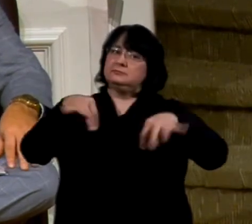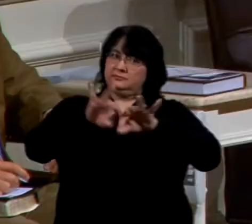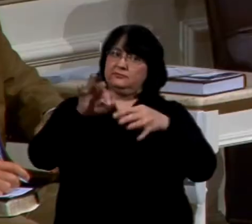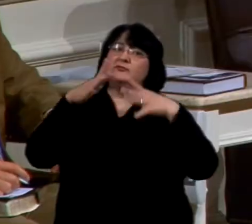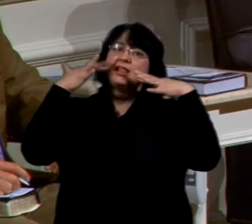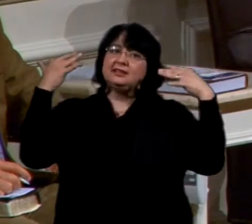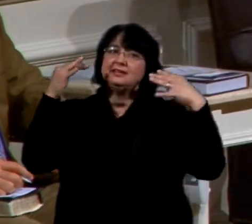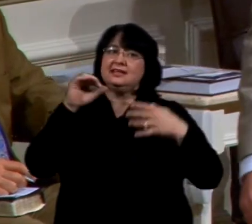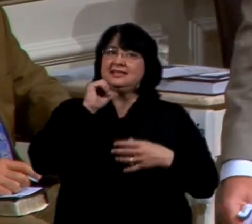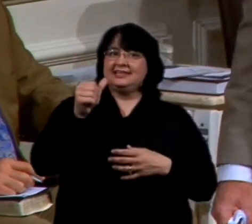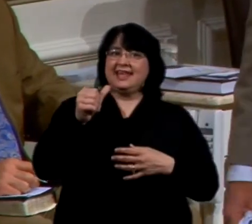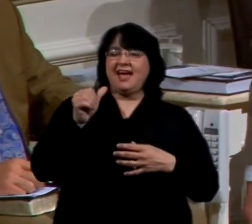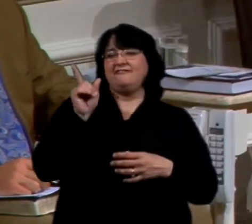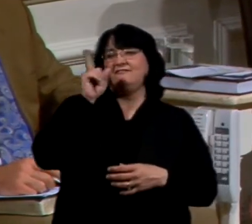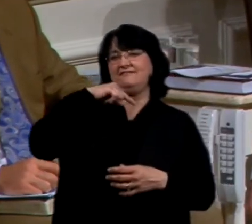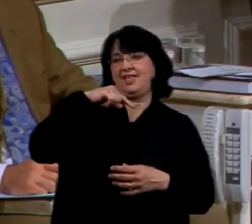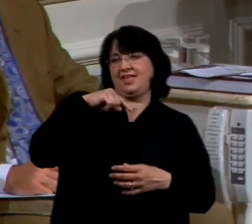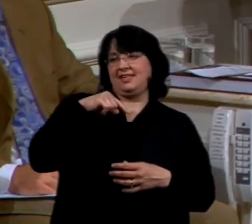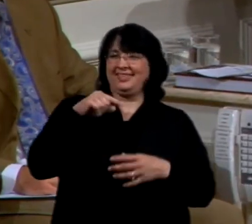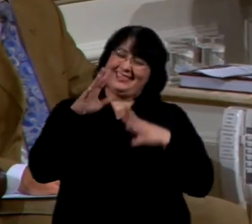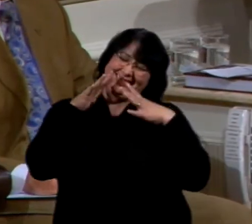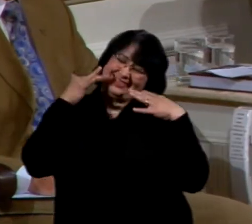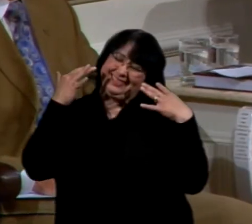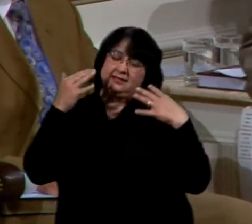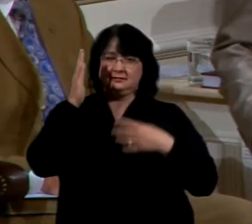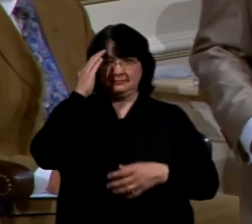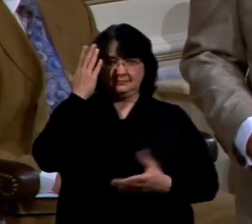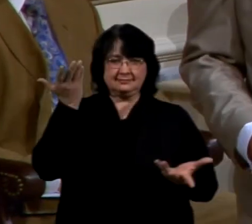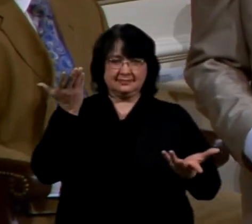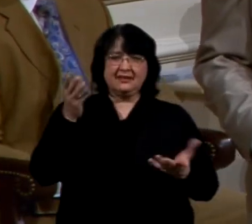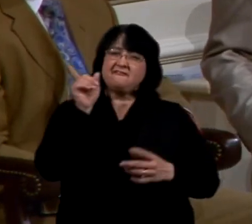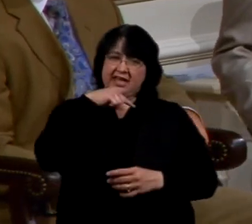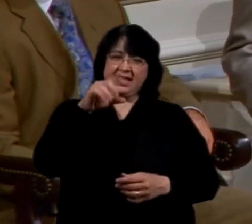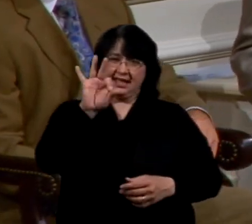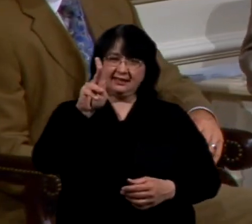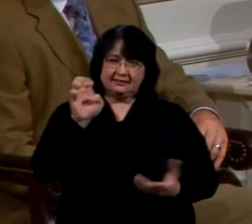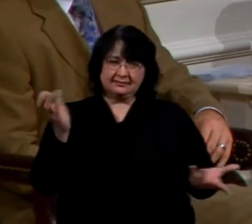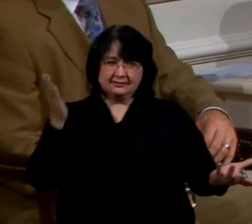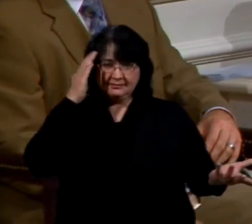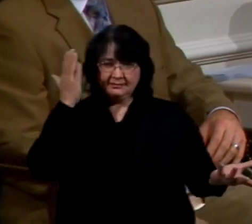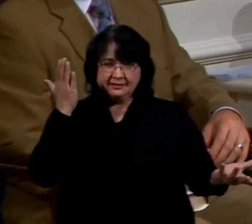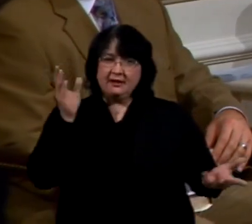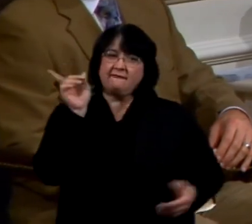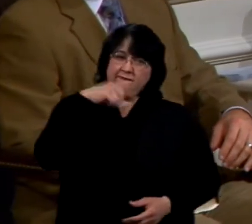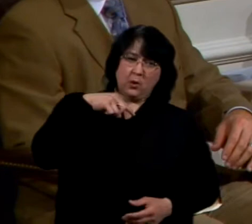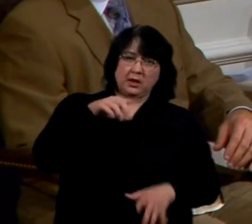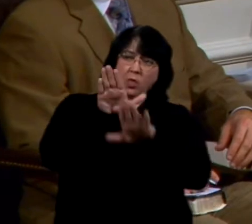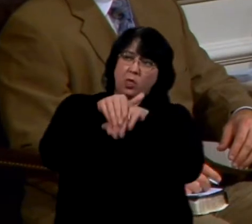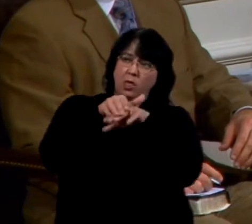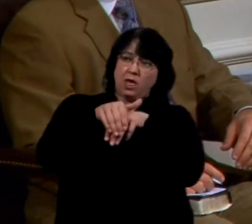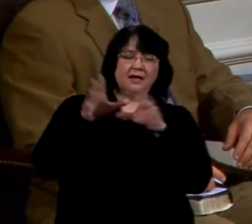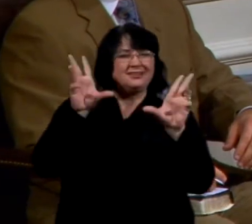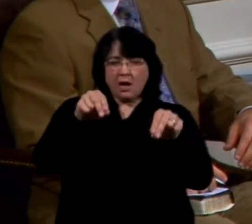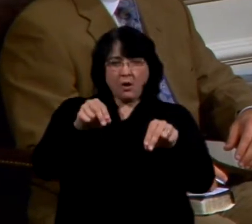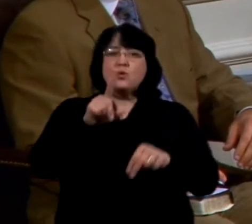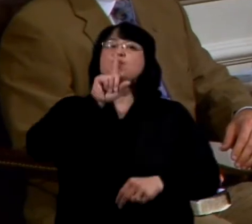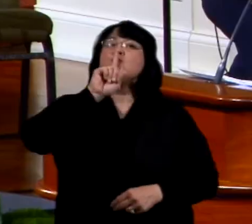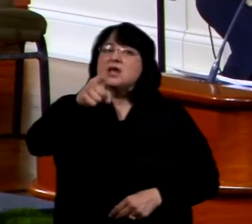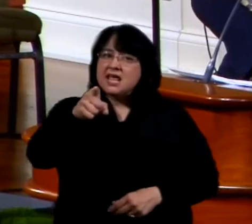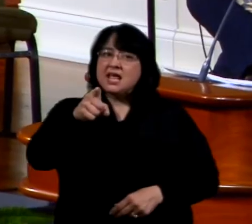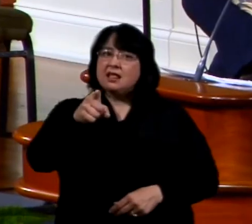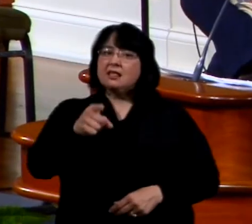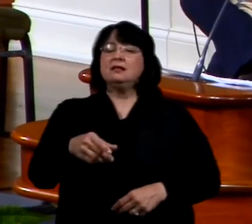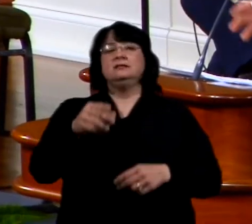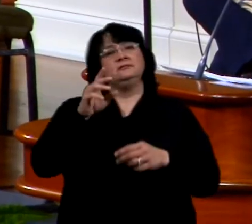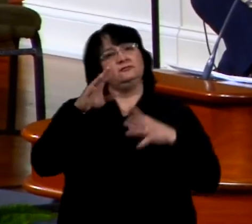You don't want to be cheesy. Y'all know what I mean. Fake, phony, be real, be genuine. But